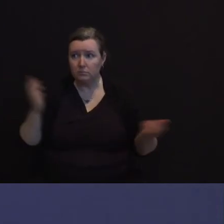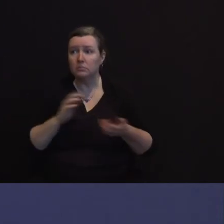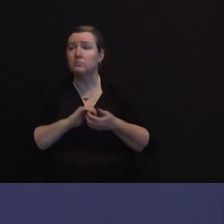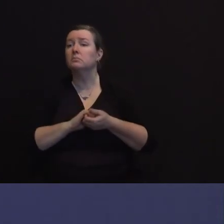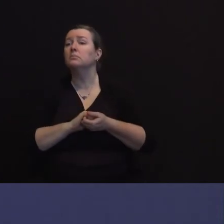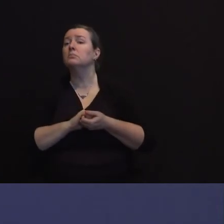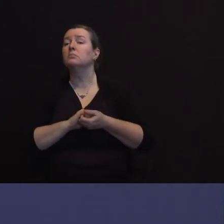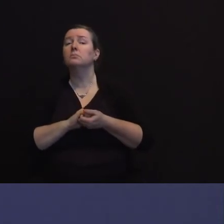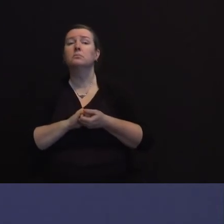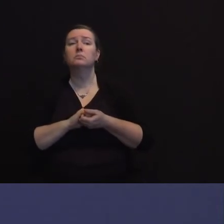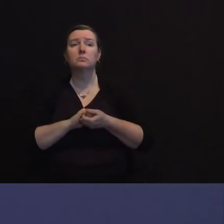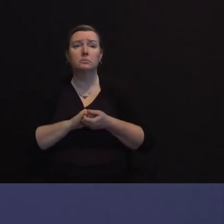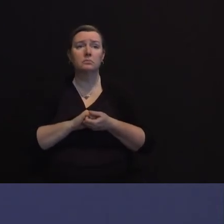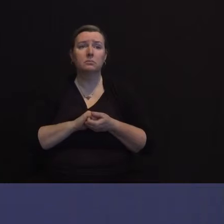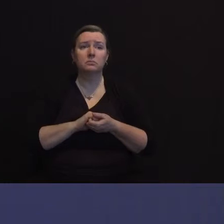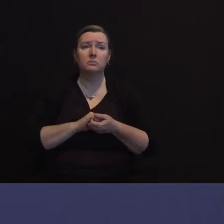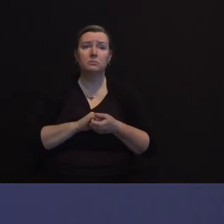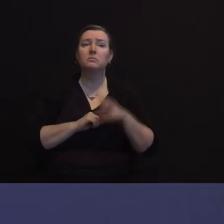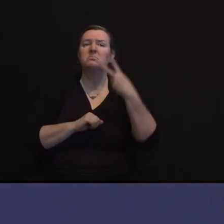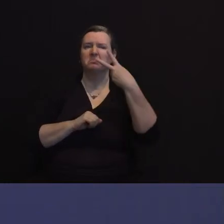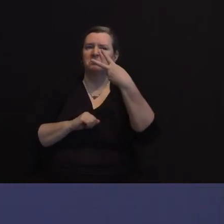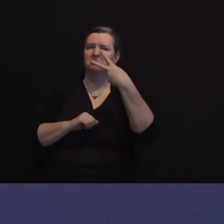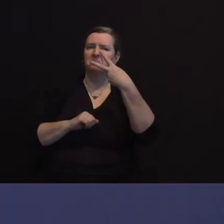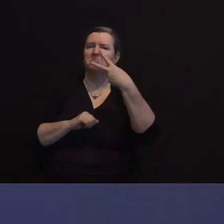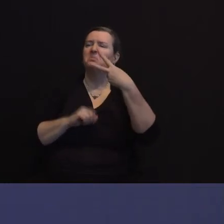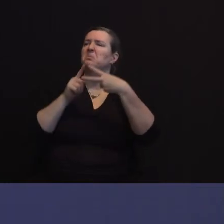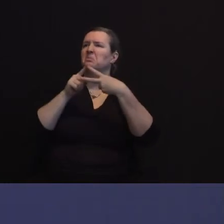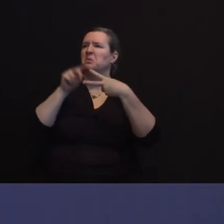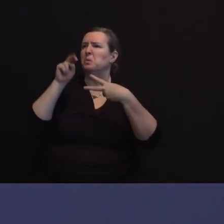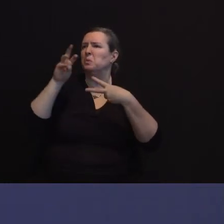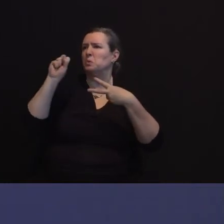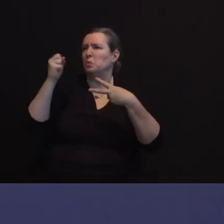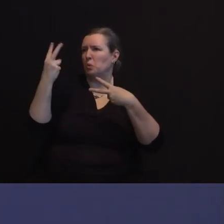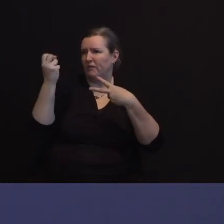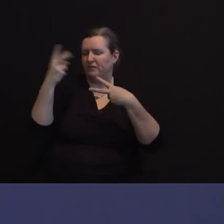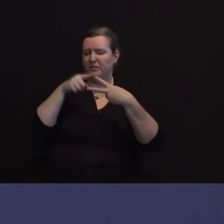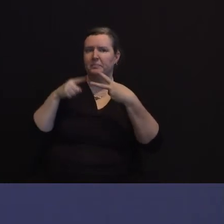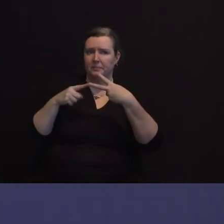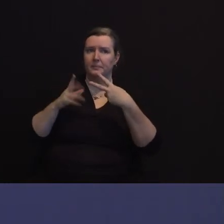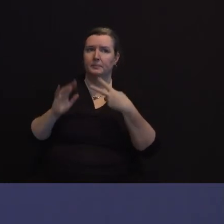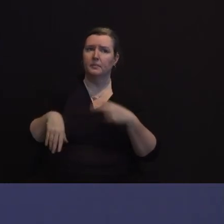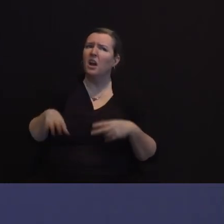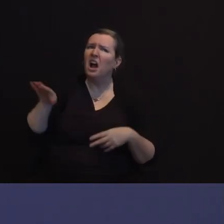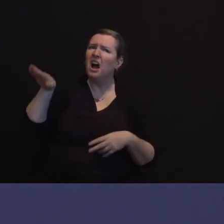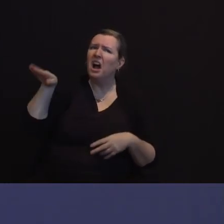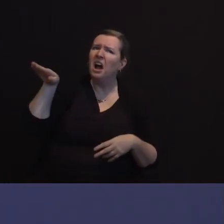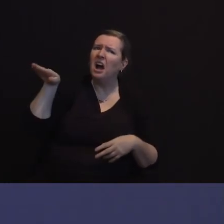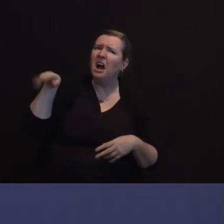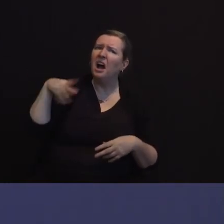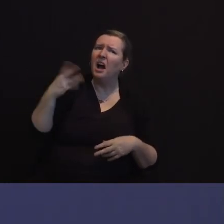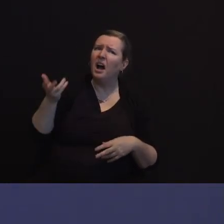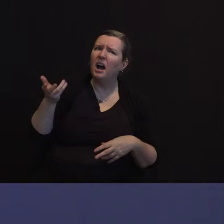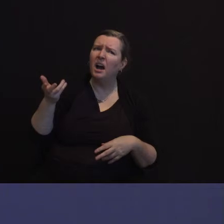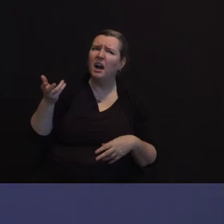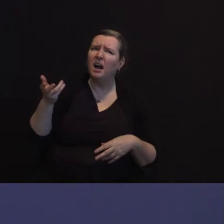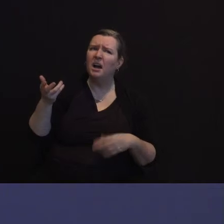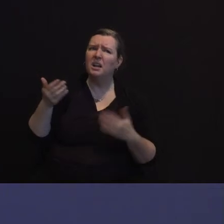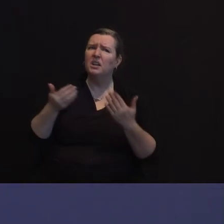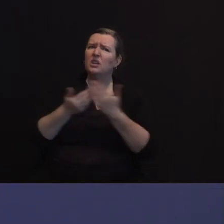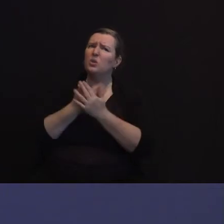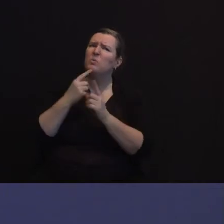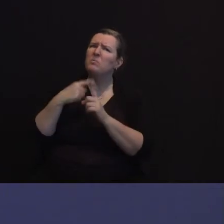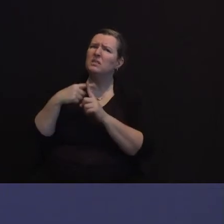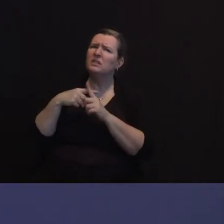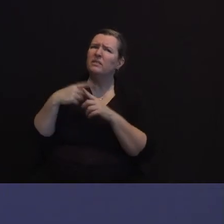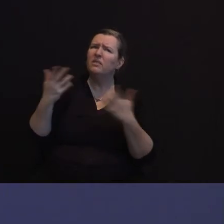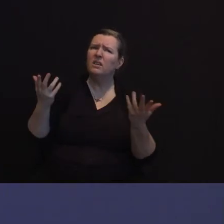Two from News 12's Alex Dan. First, Commissioner, have you seen evidence the new cases of the COVID-19 variant were linked to